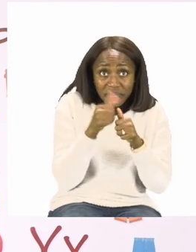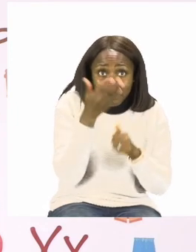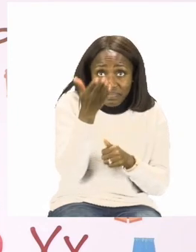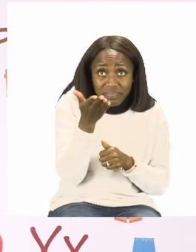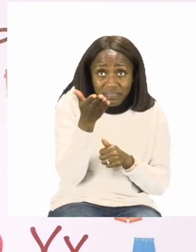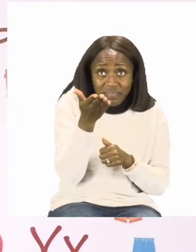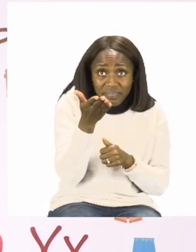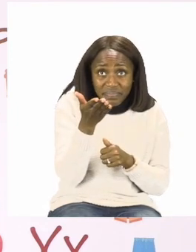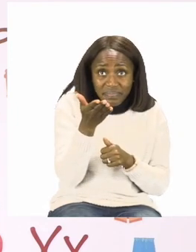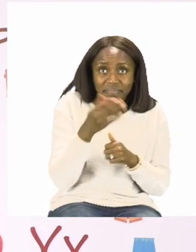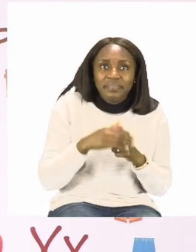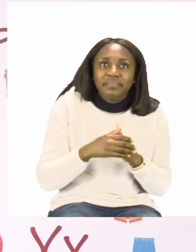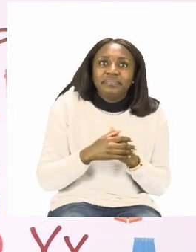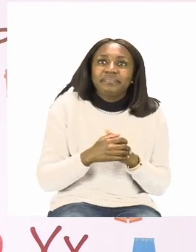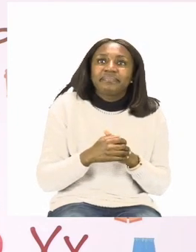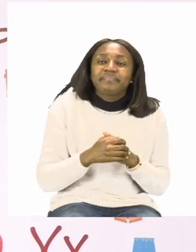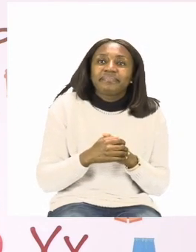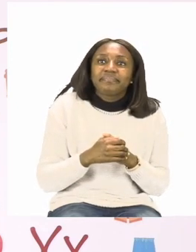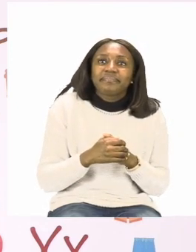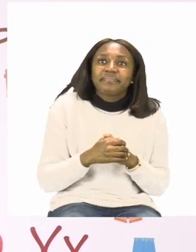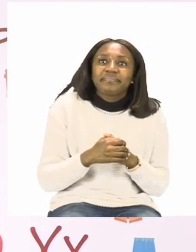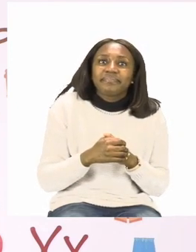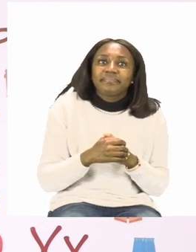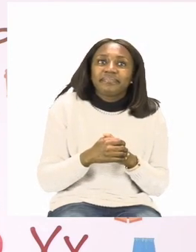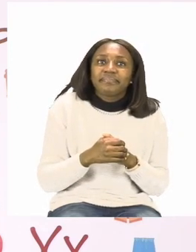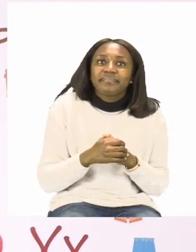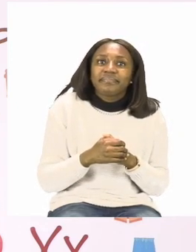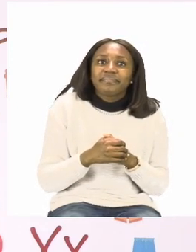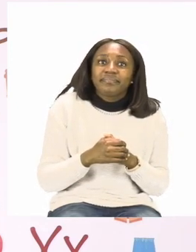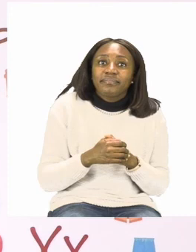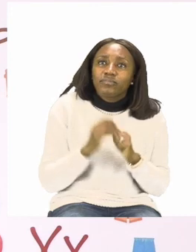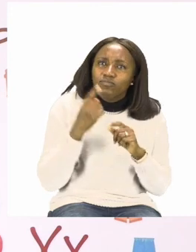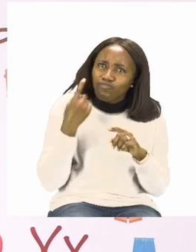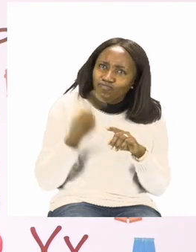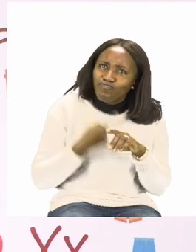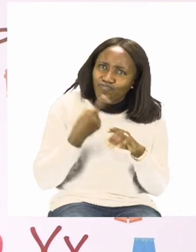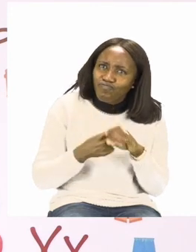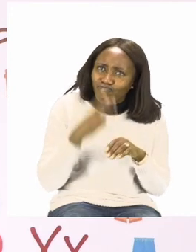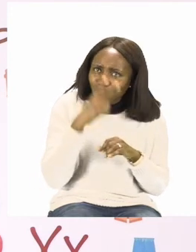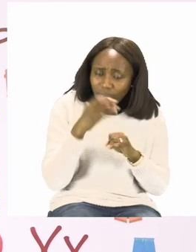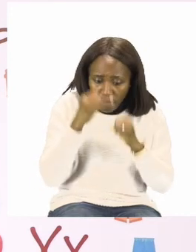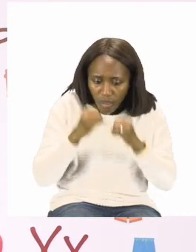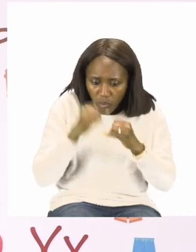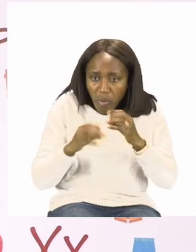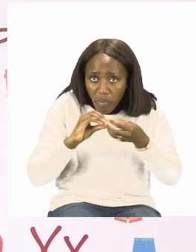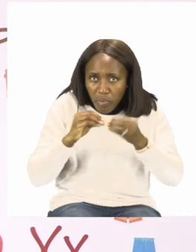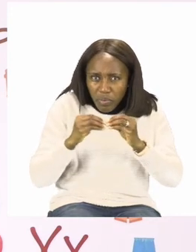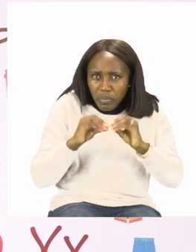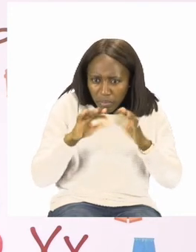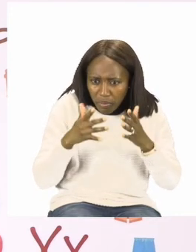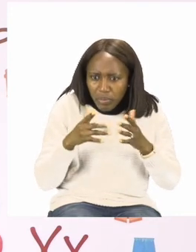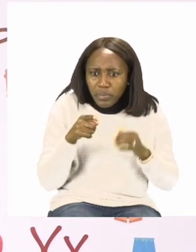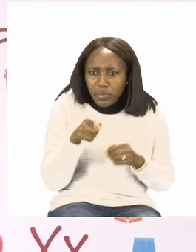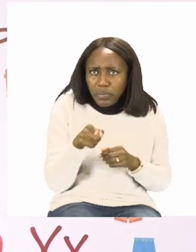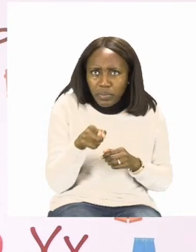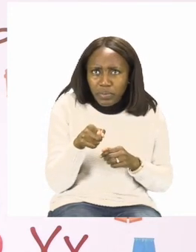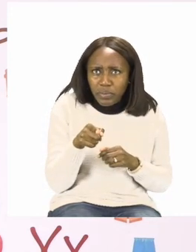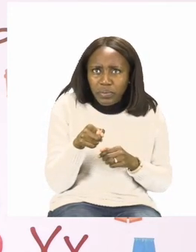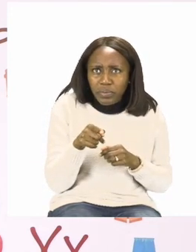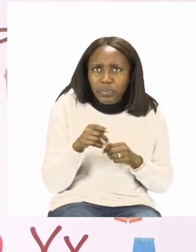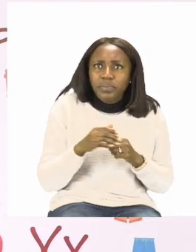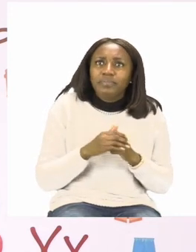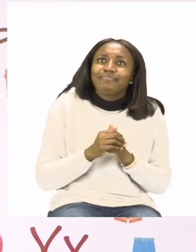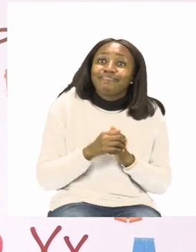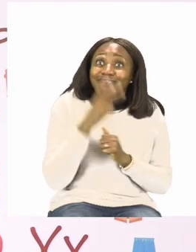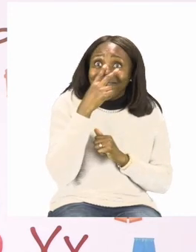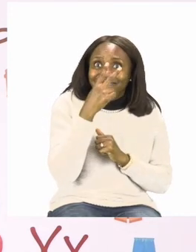3, 5, 7, and 9. Check the last digit of every number. I'll